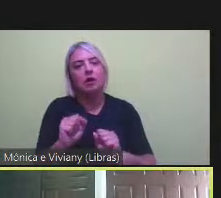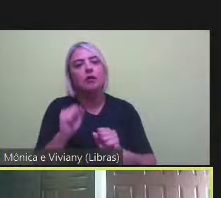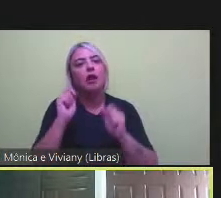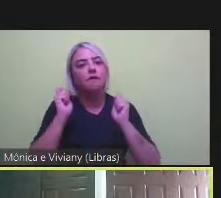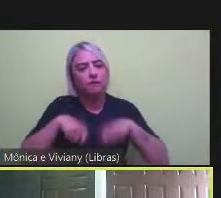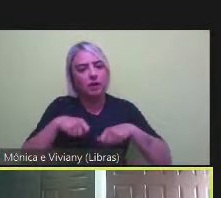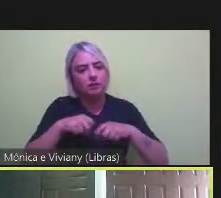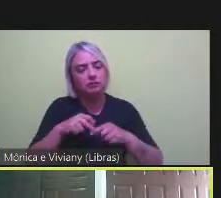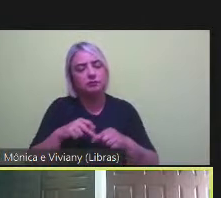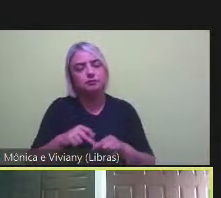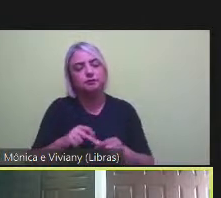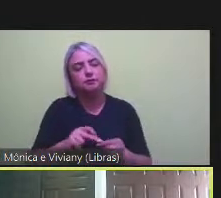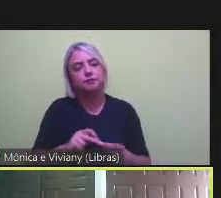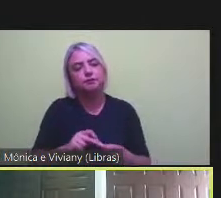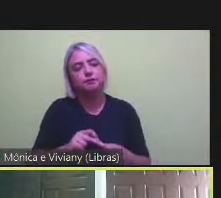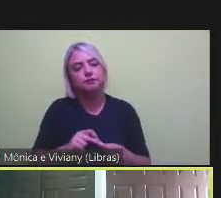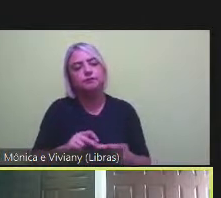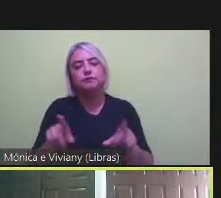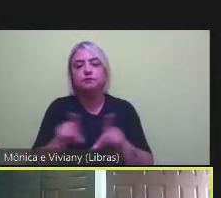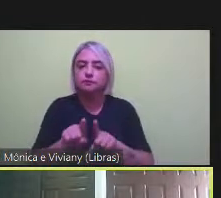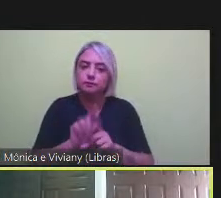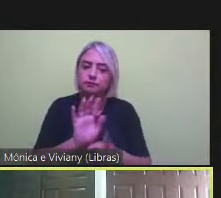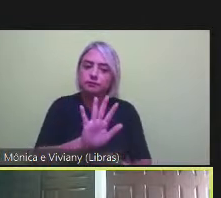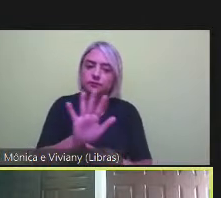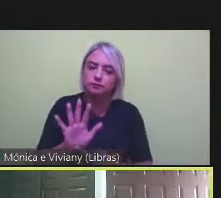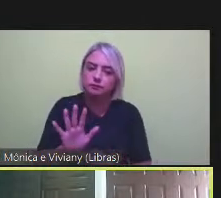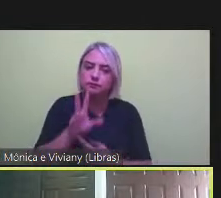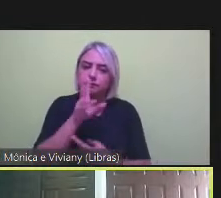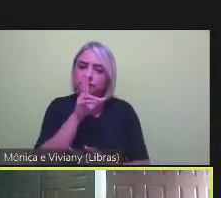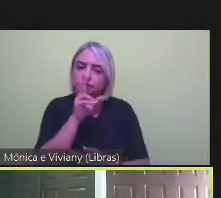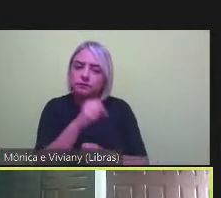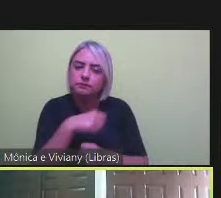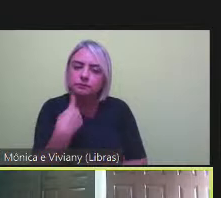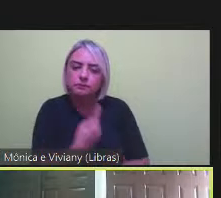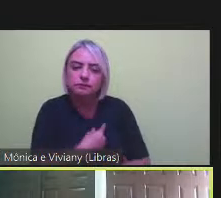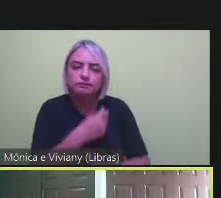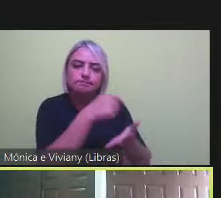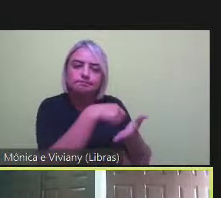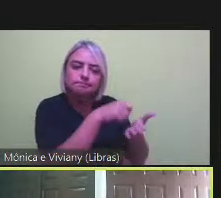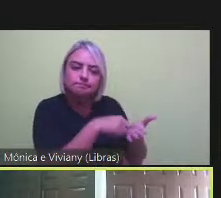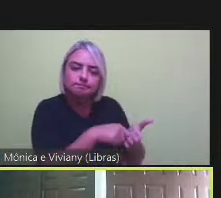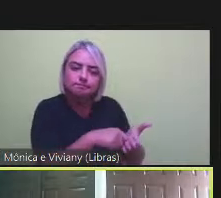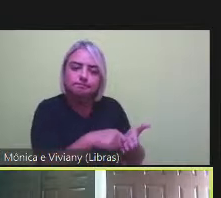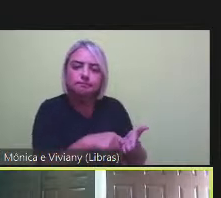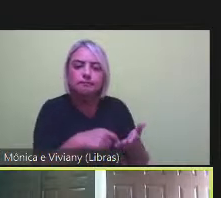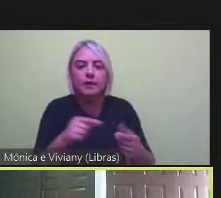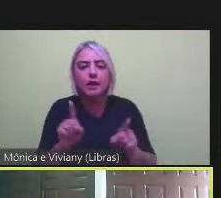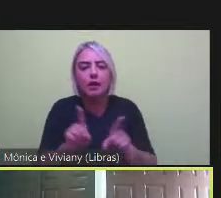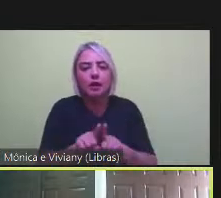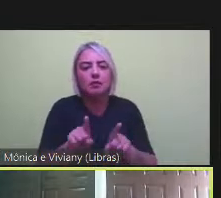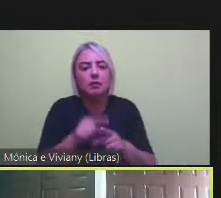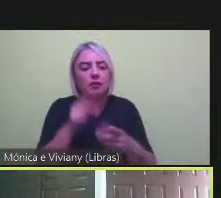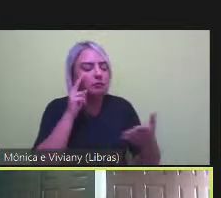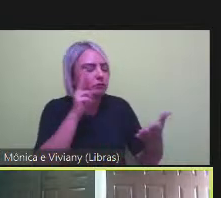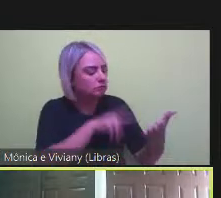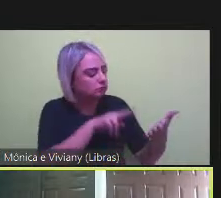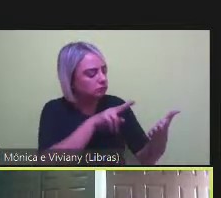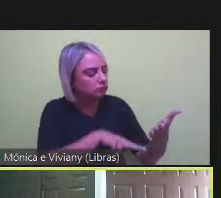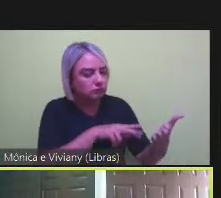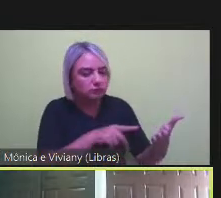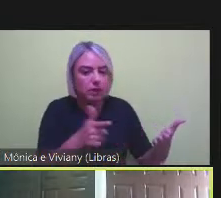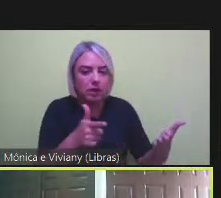strengthen our registries. So we have been able to review our hypertension registry, and that has